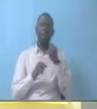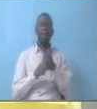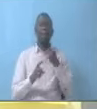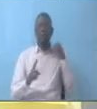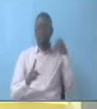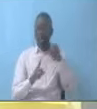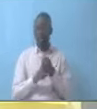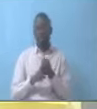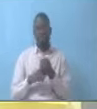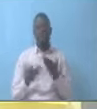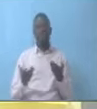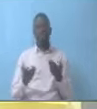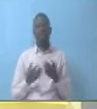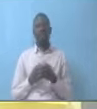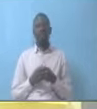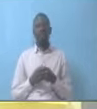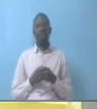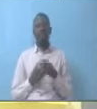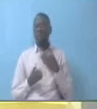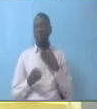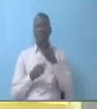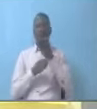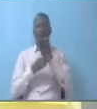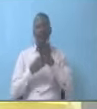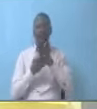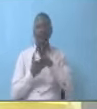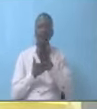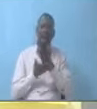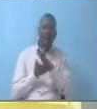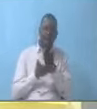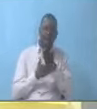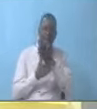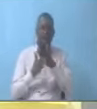worse. I was halfway across the desert.